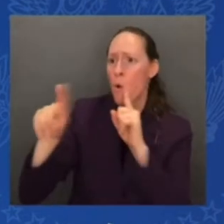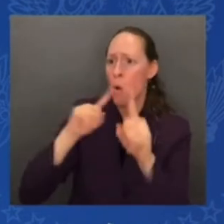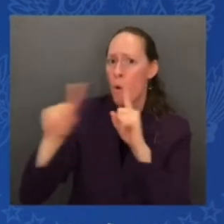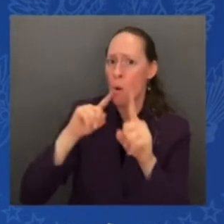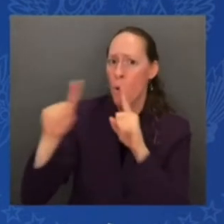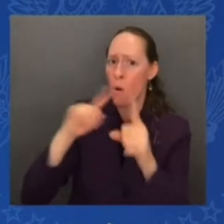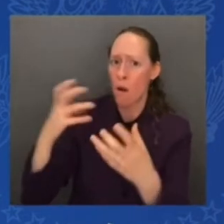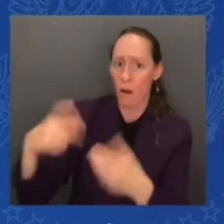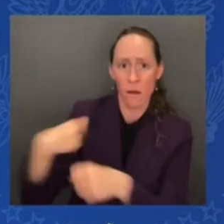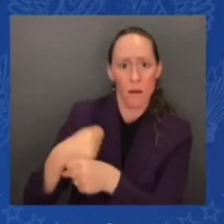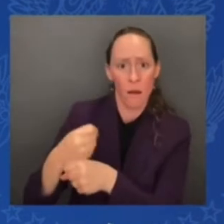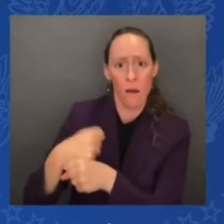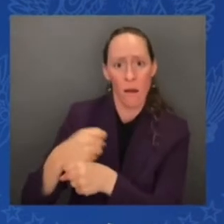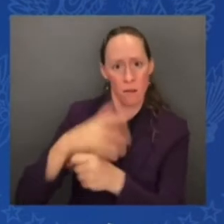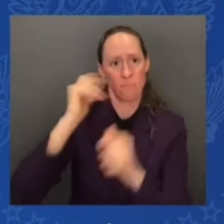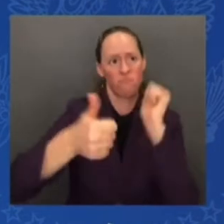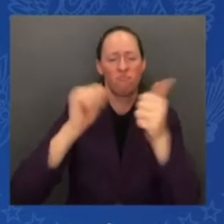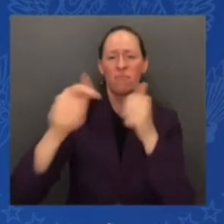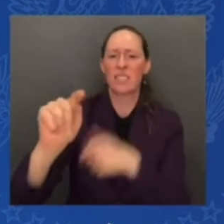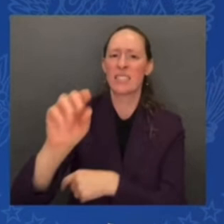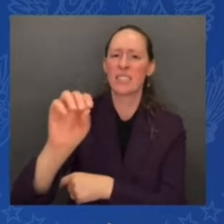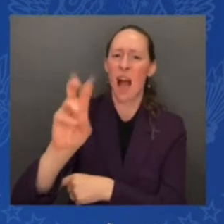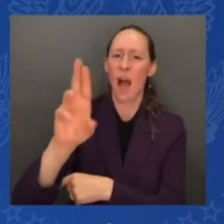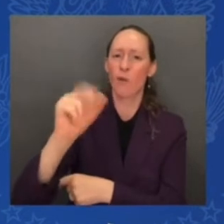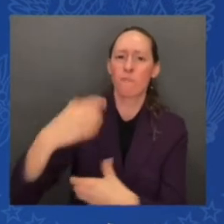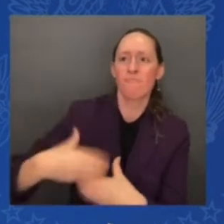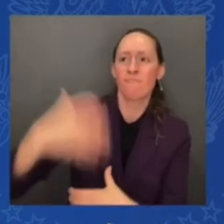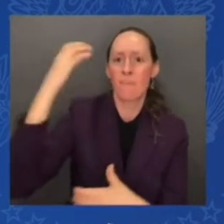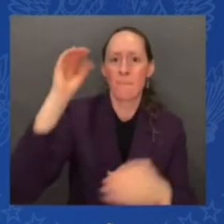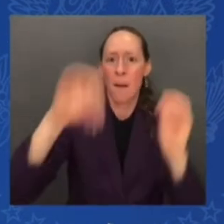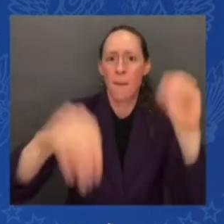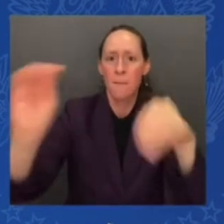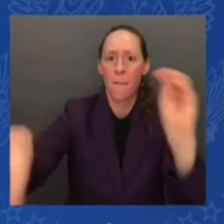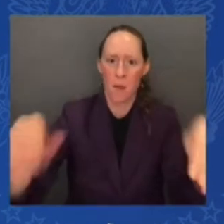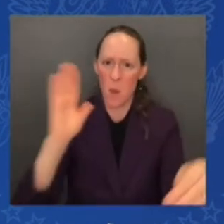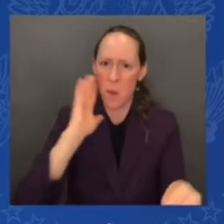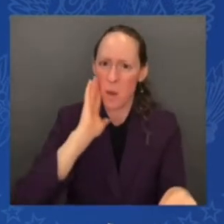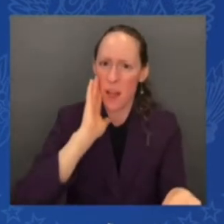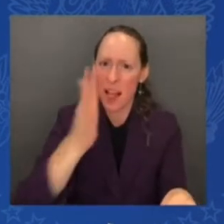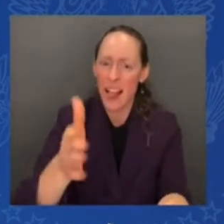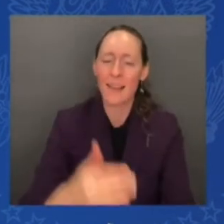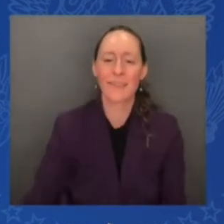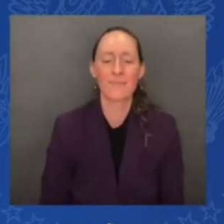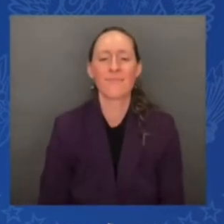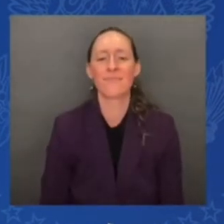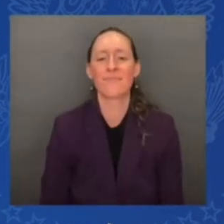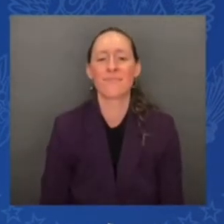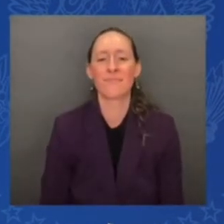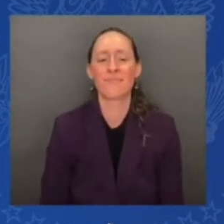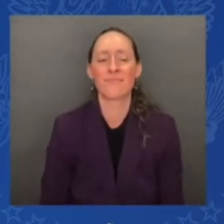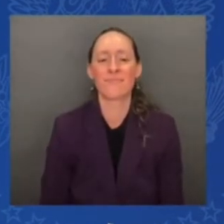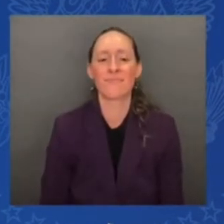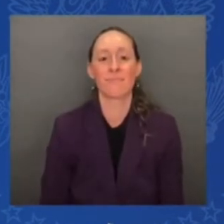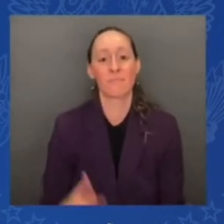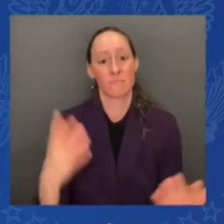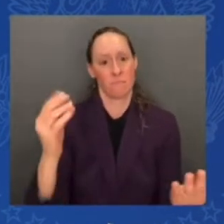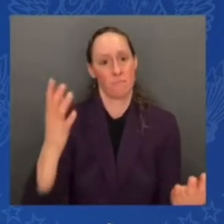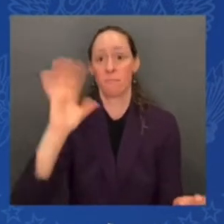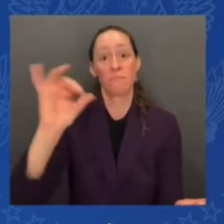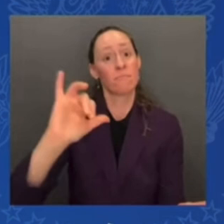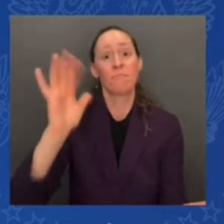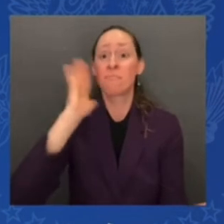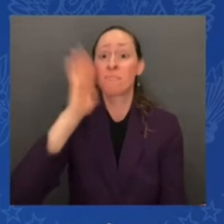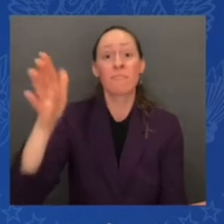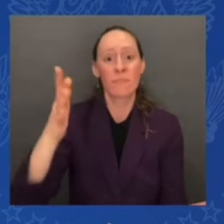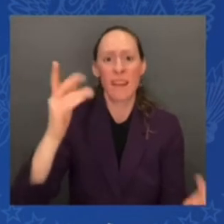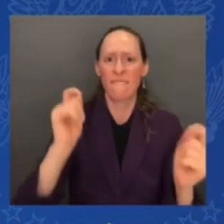we're speeding up permitting for transmission lines so wind energy produced by these towers reaches people's homes. Because what's happening